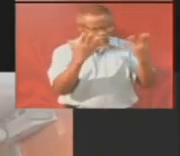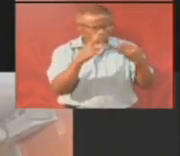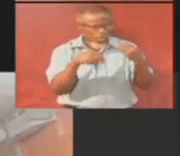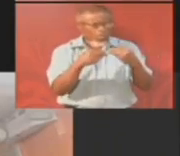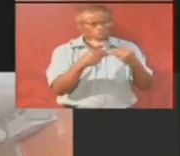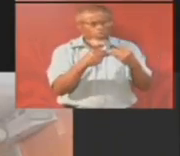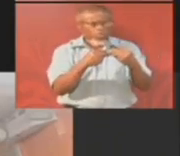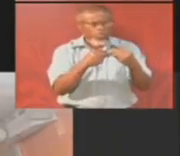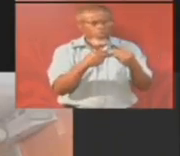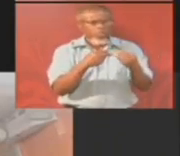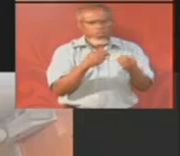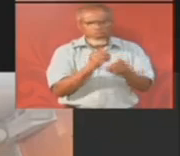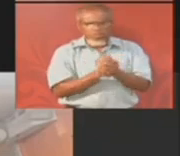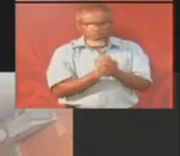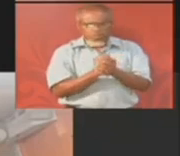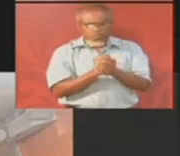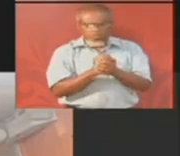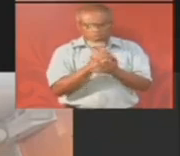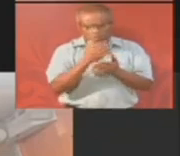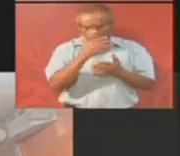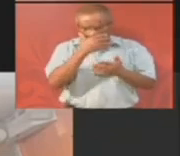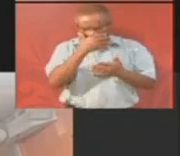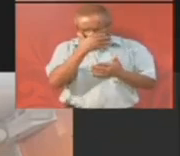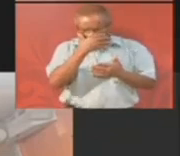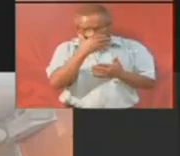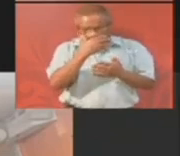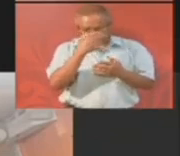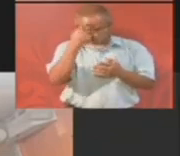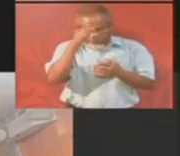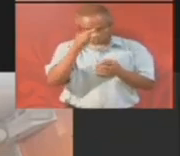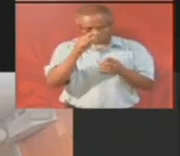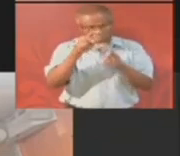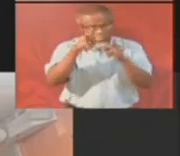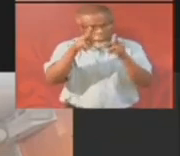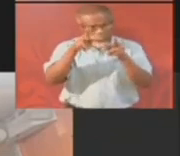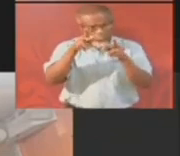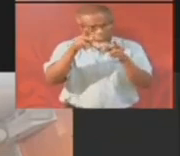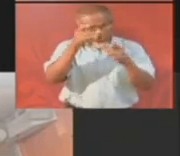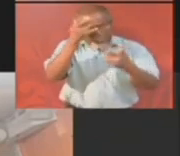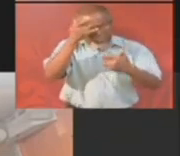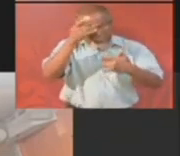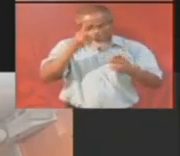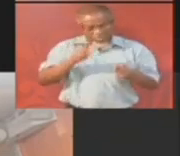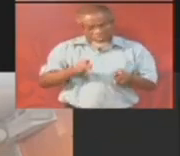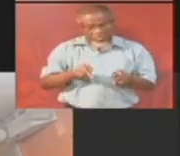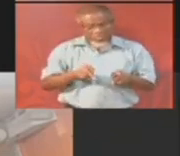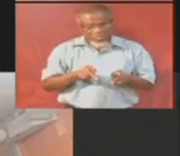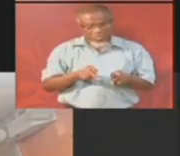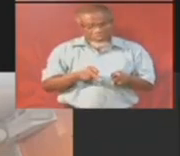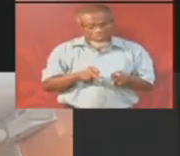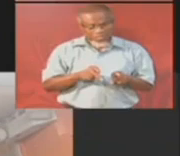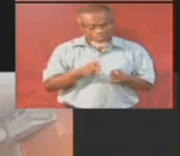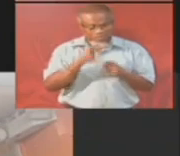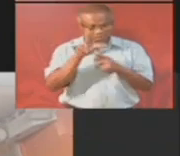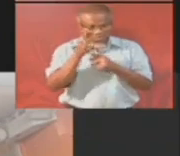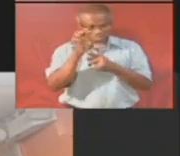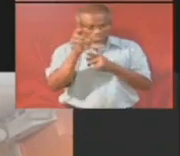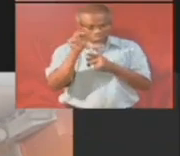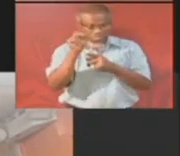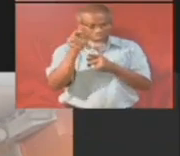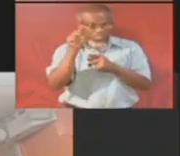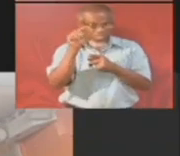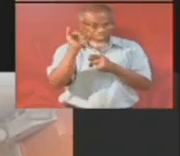COVID-19 patients? And for the year thus far, have we had many of those patients needing to be on ventilators?